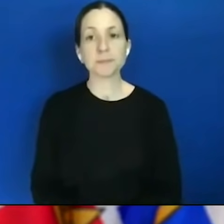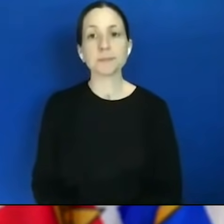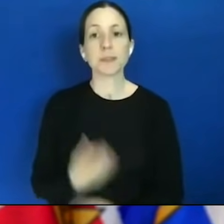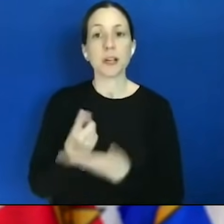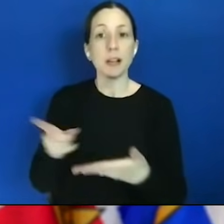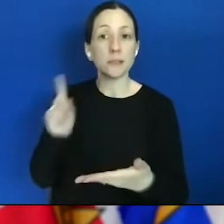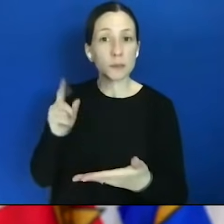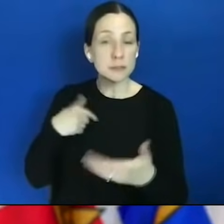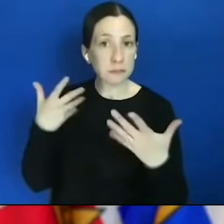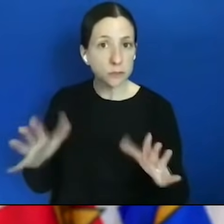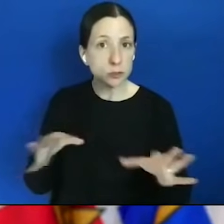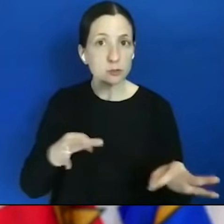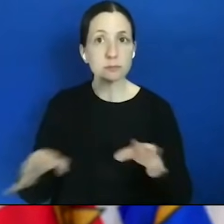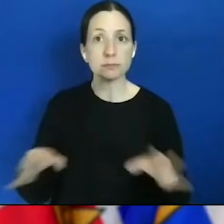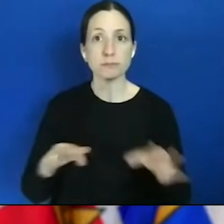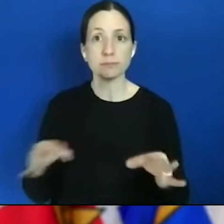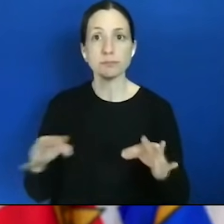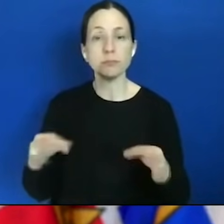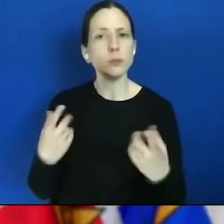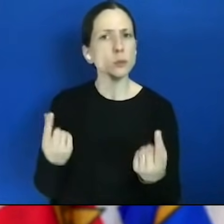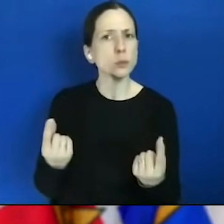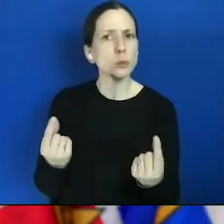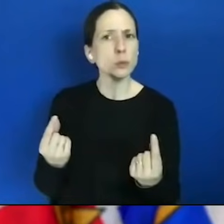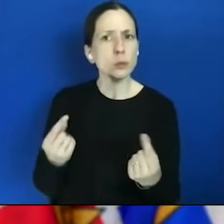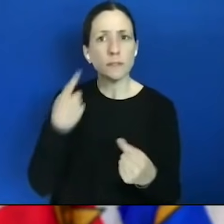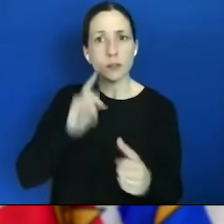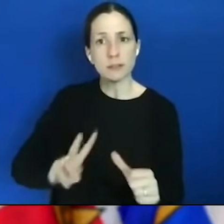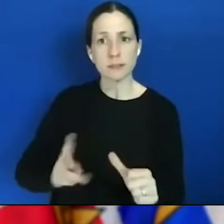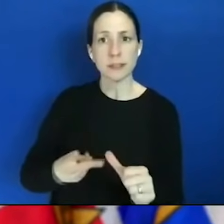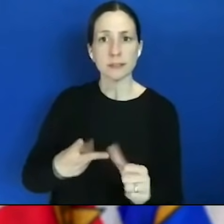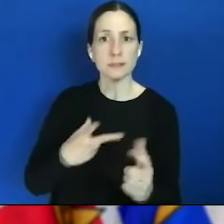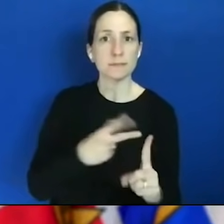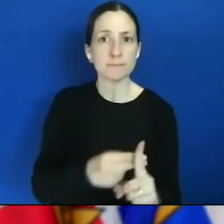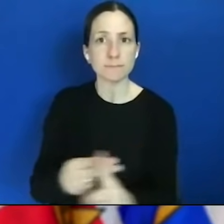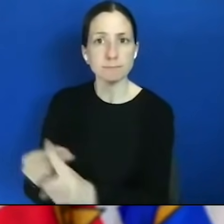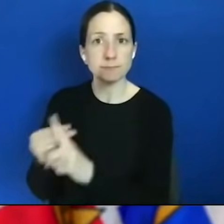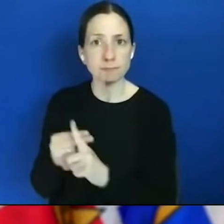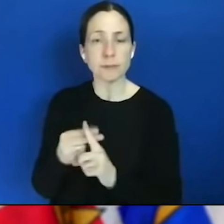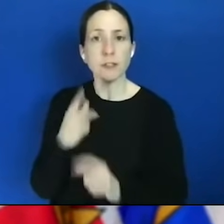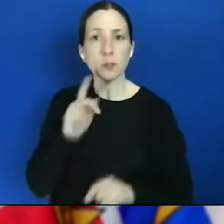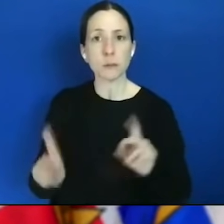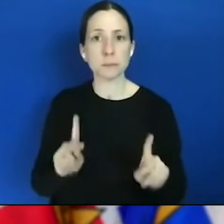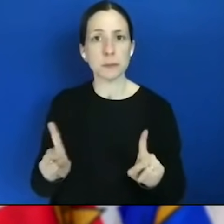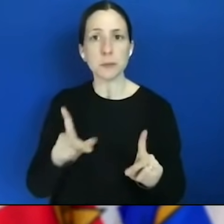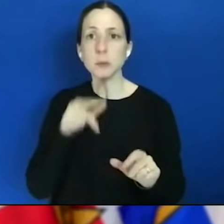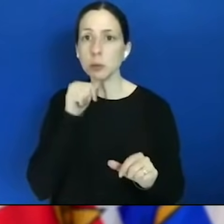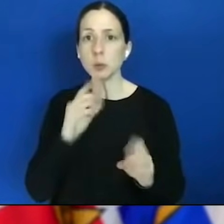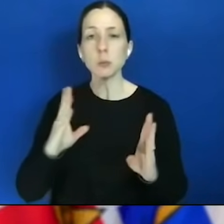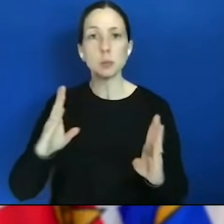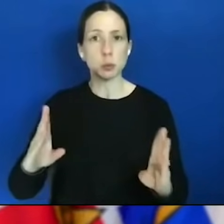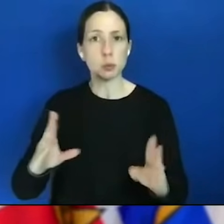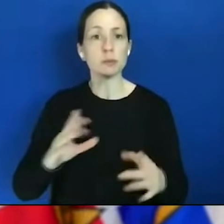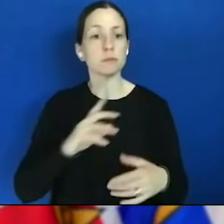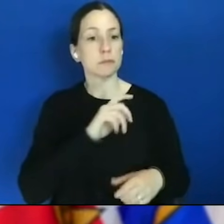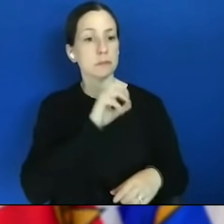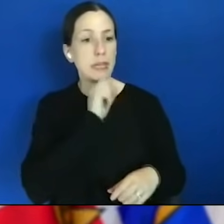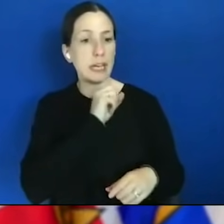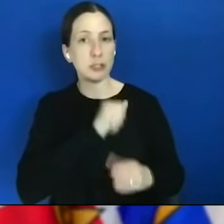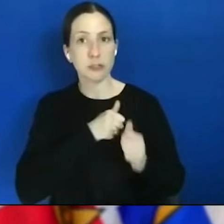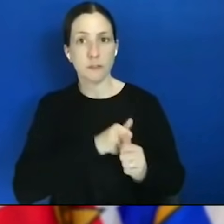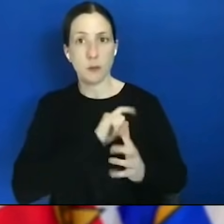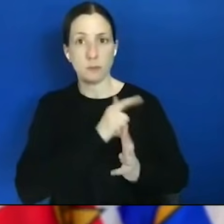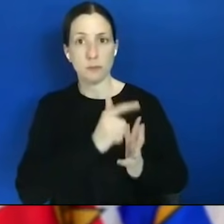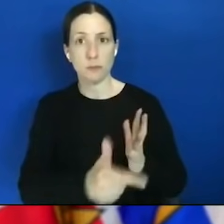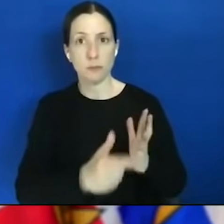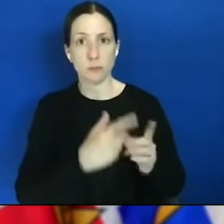Last week, I shared details of our approach for dose 2 for people in our main age and risk-based program,